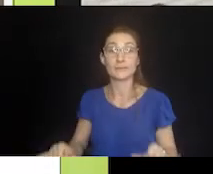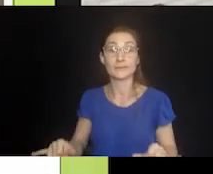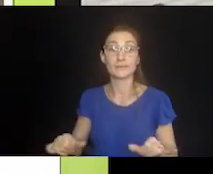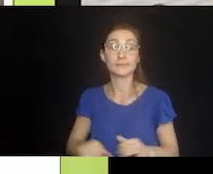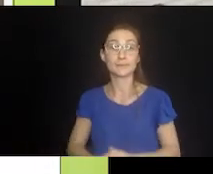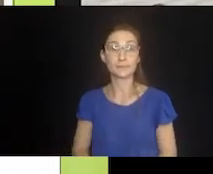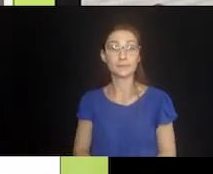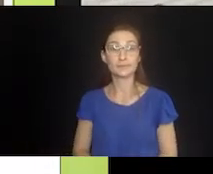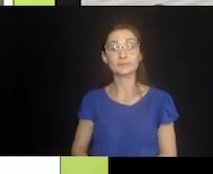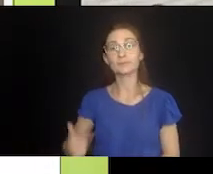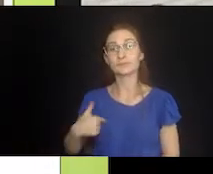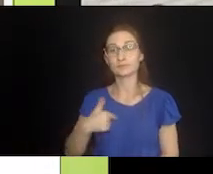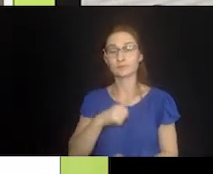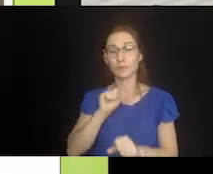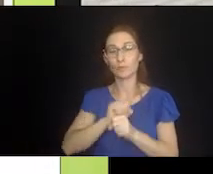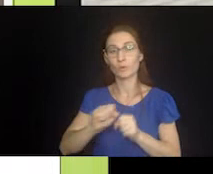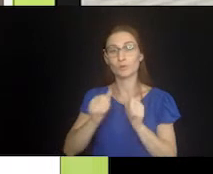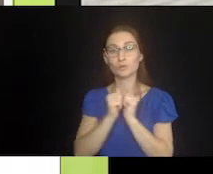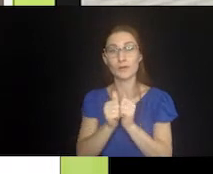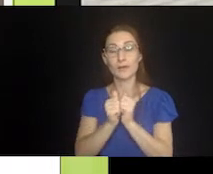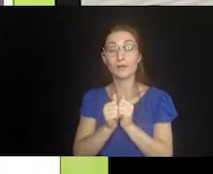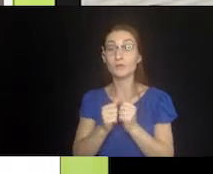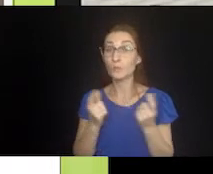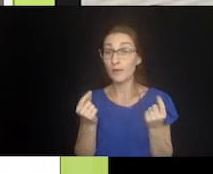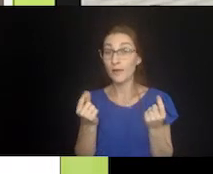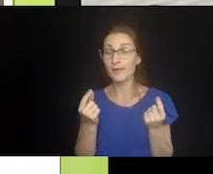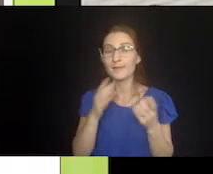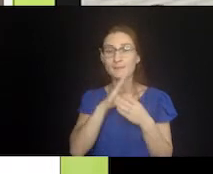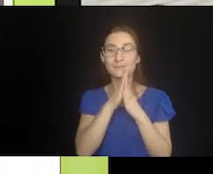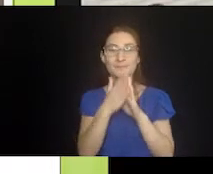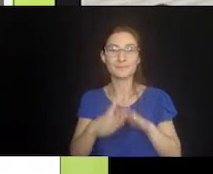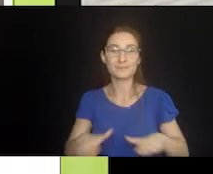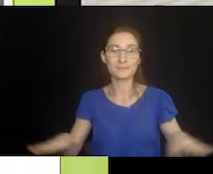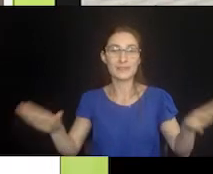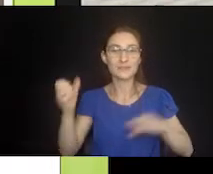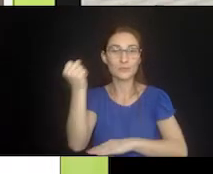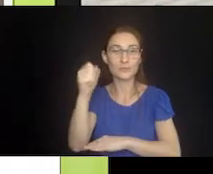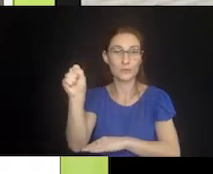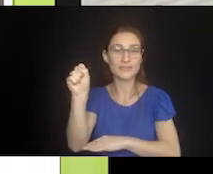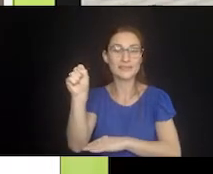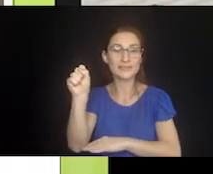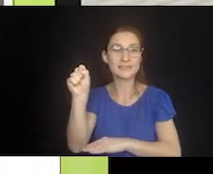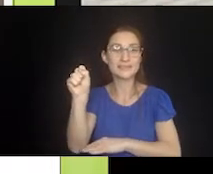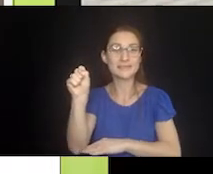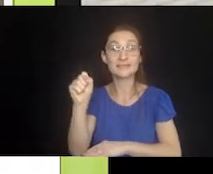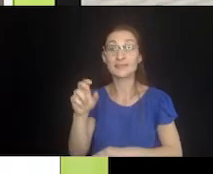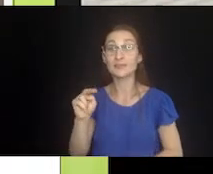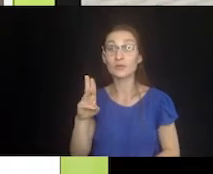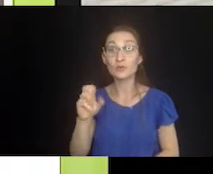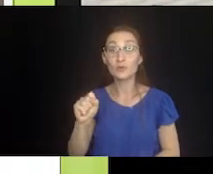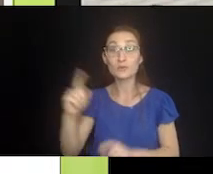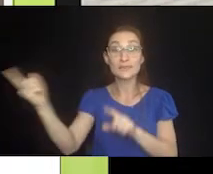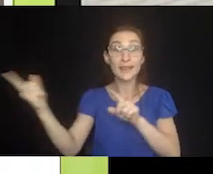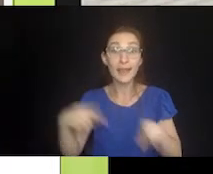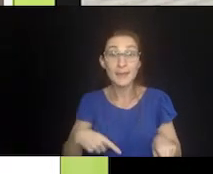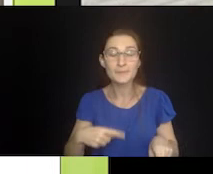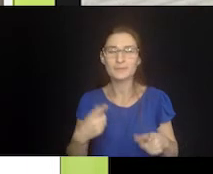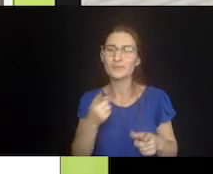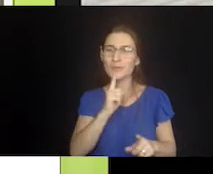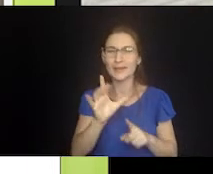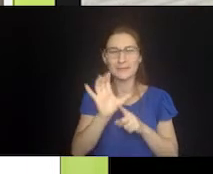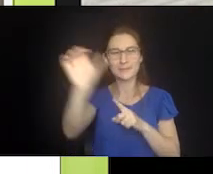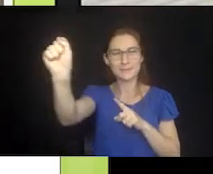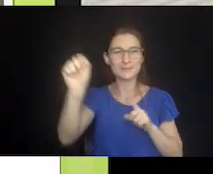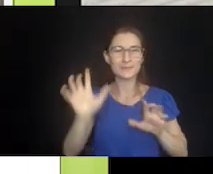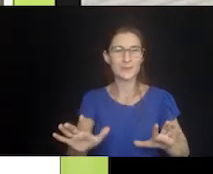system several years ago. And we worked together to do kind of a peaceful protest, and the news came, and it